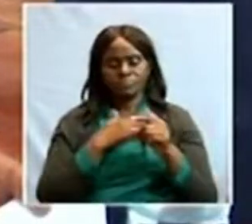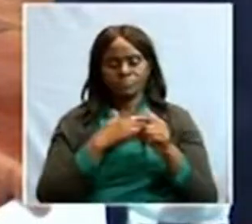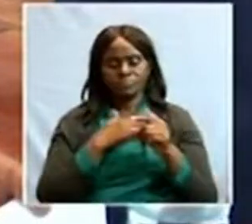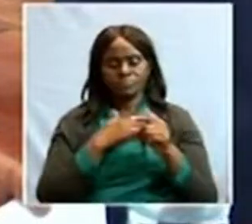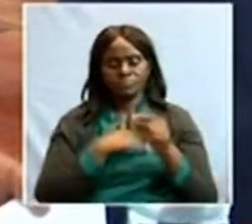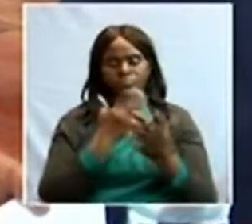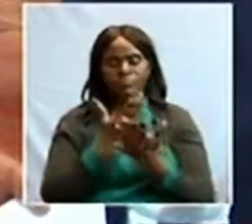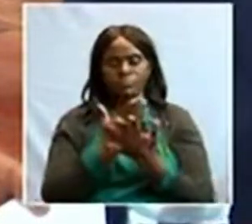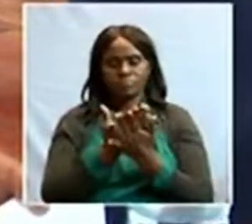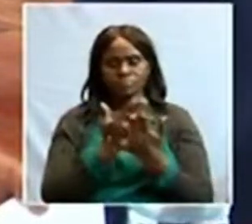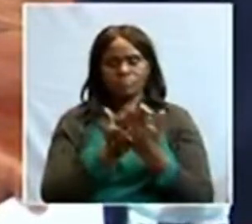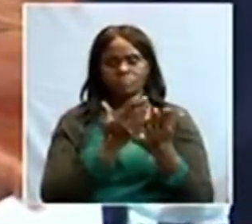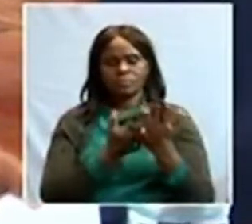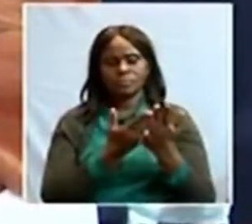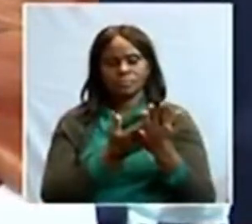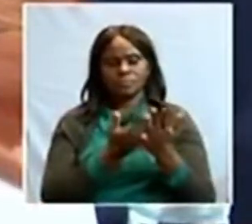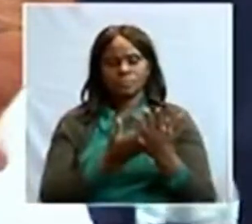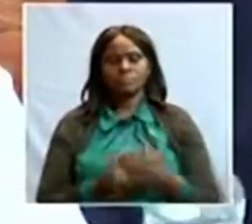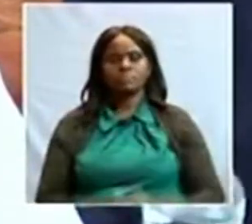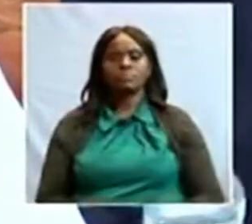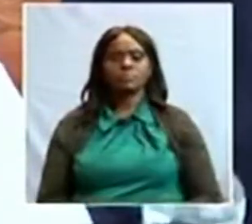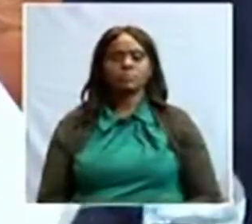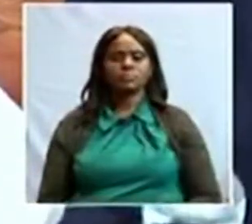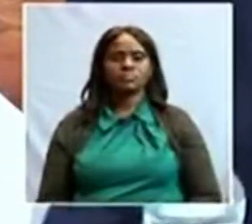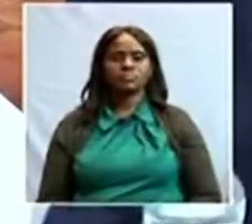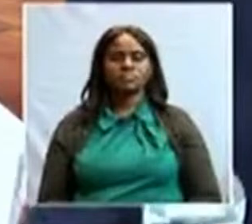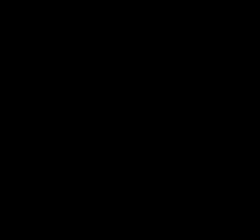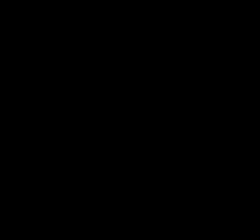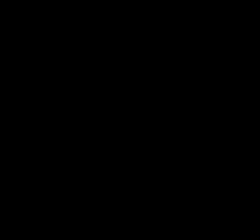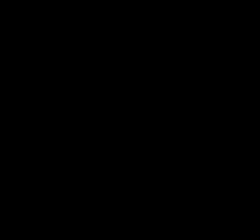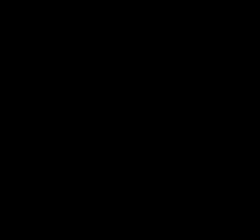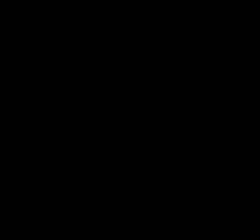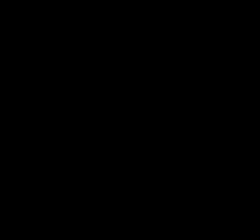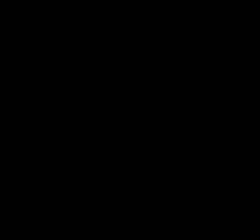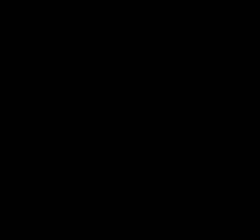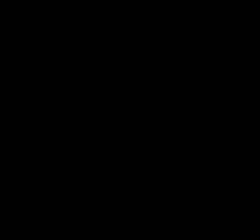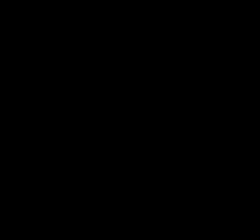Suggestion on this one, just guide us.